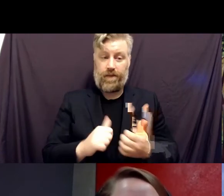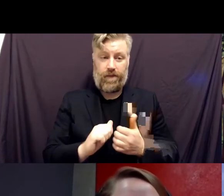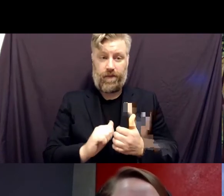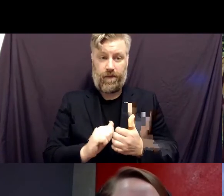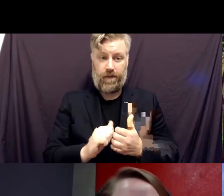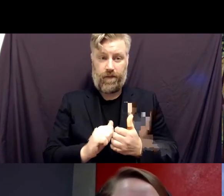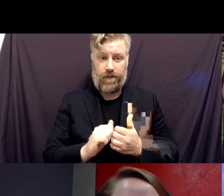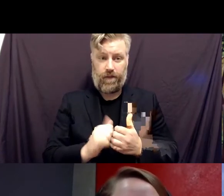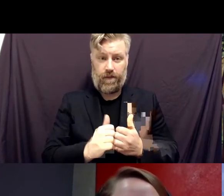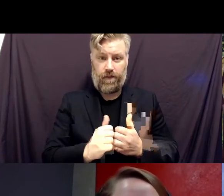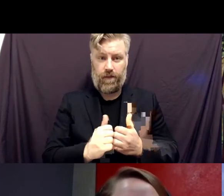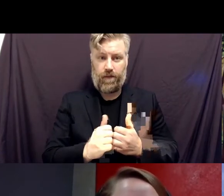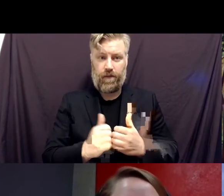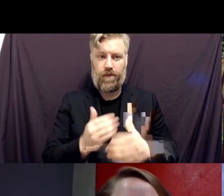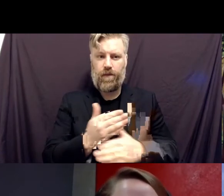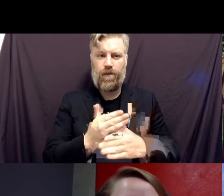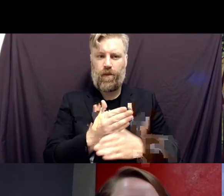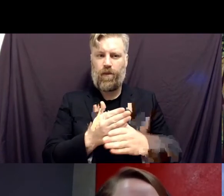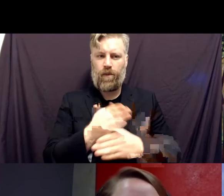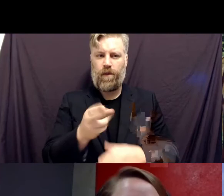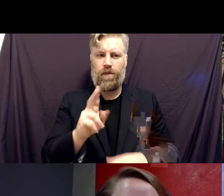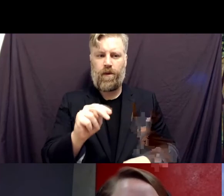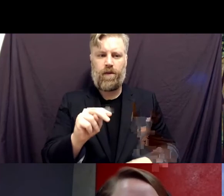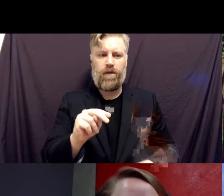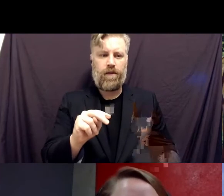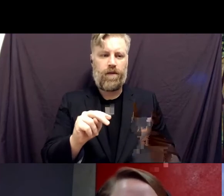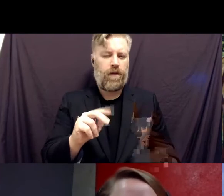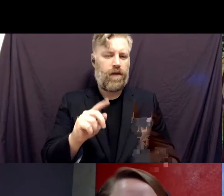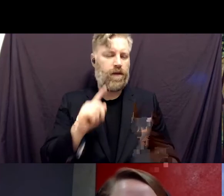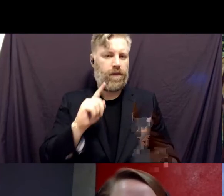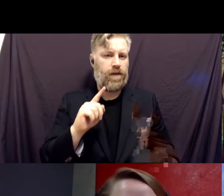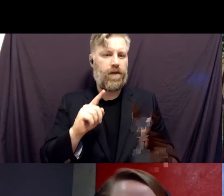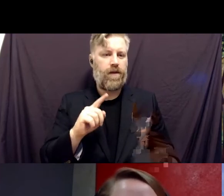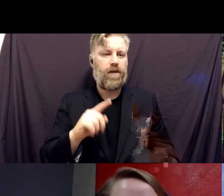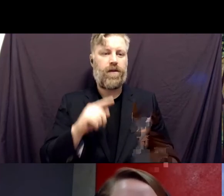from Ischgl, and Ischgl is a very famous skiing